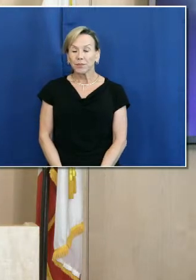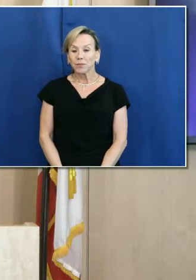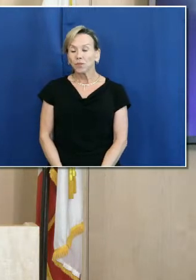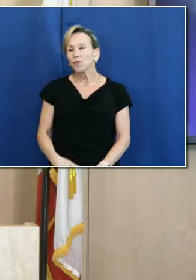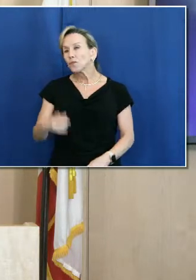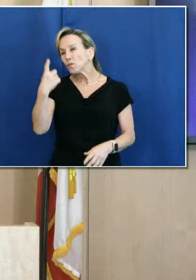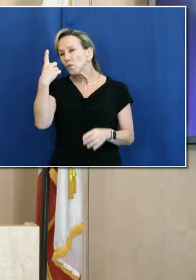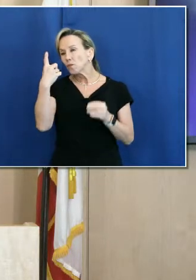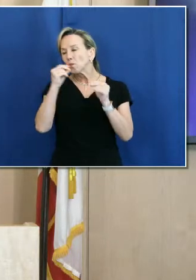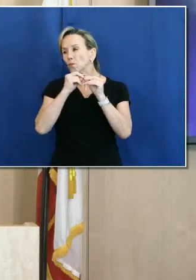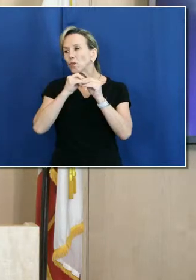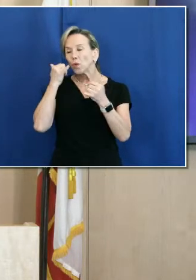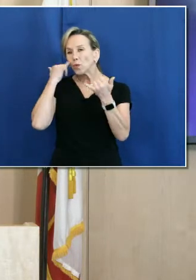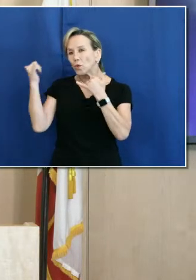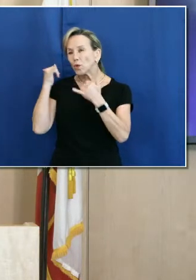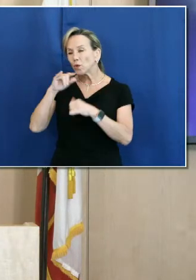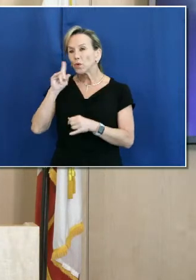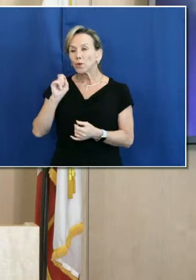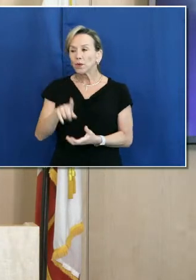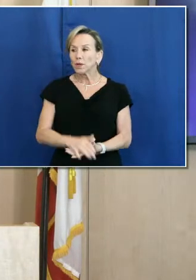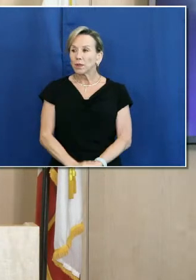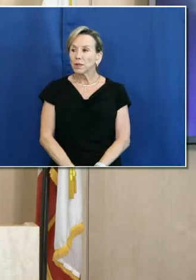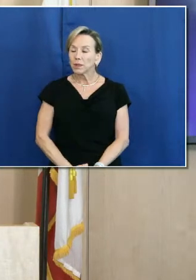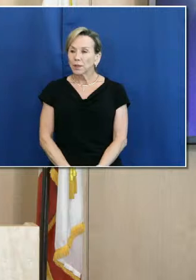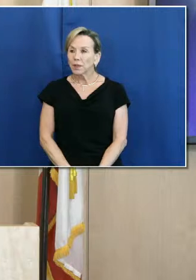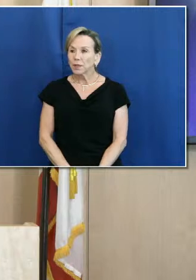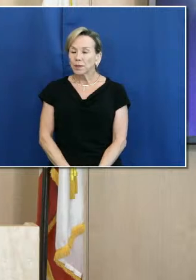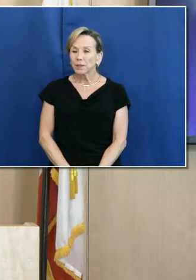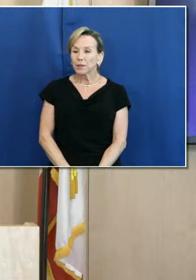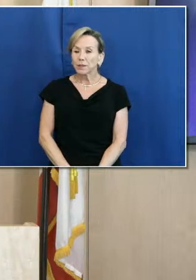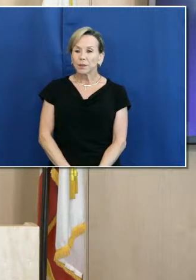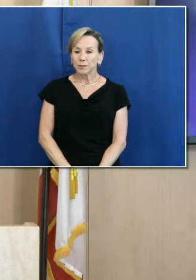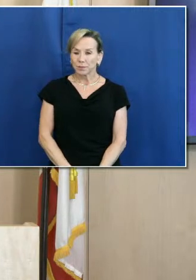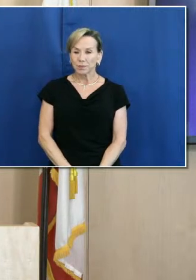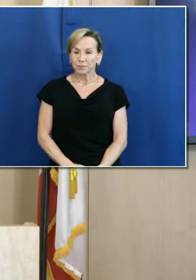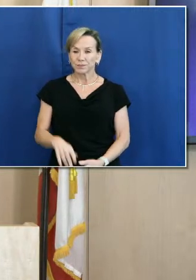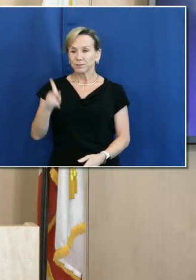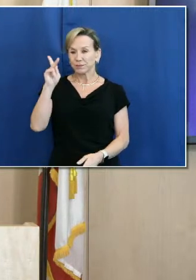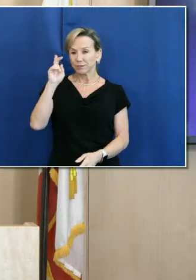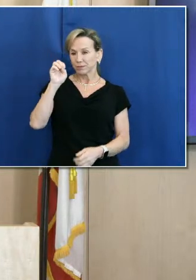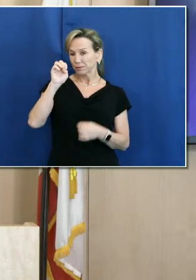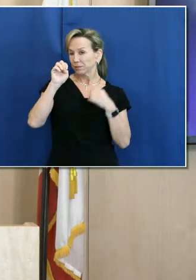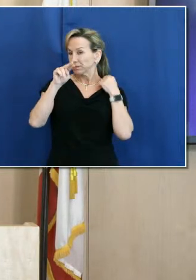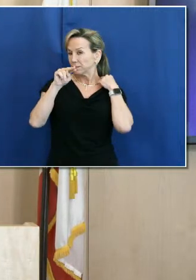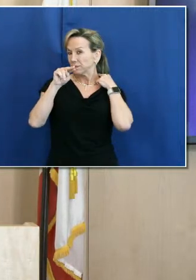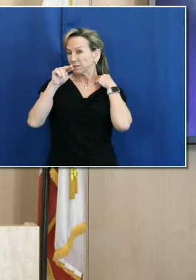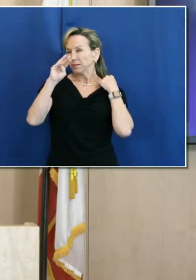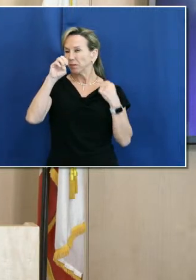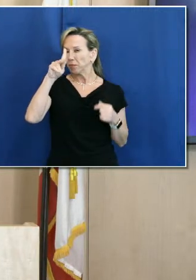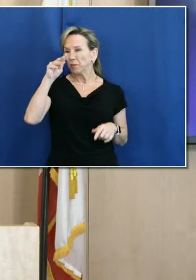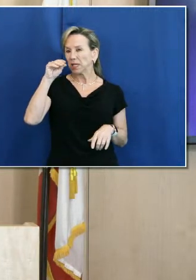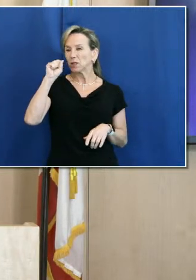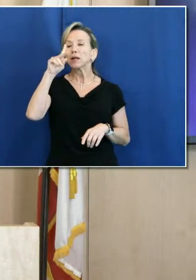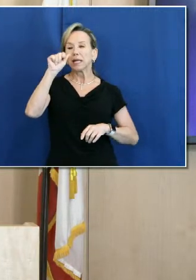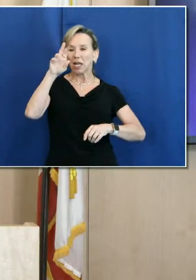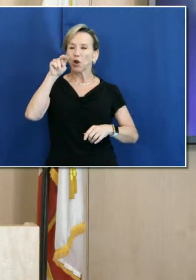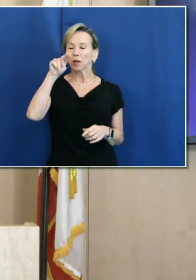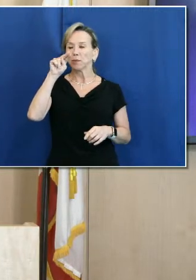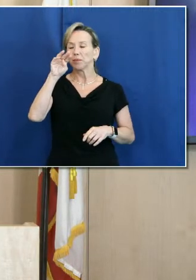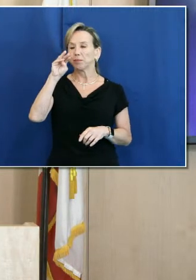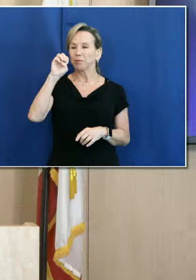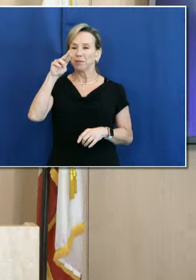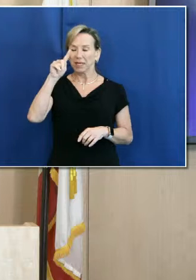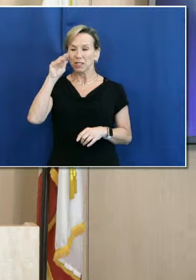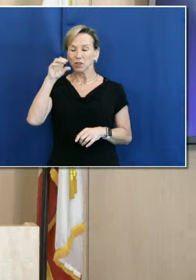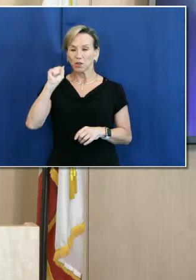We have one last call-in question. That one is Taryn Mento with KPBS. Hi, thank you. Chris Van